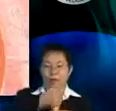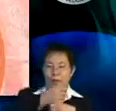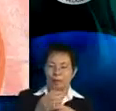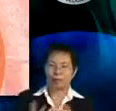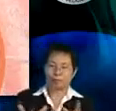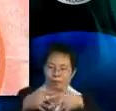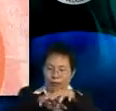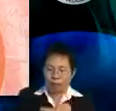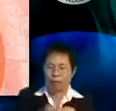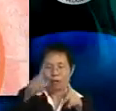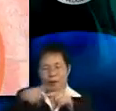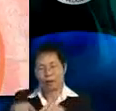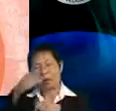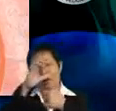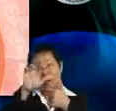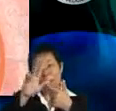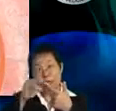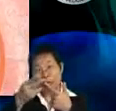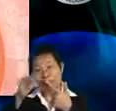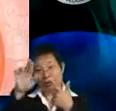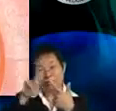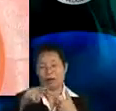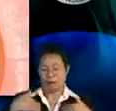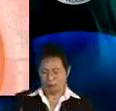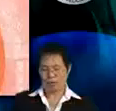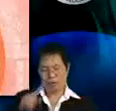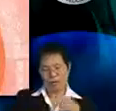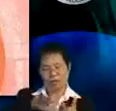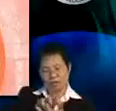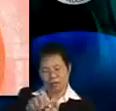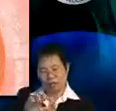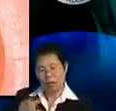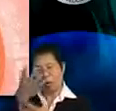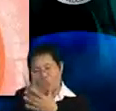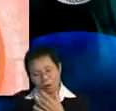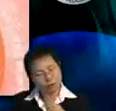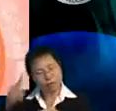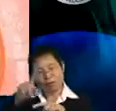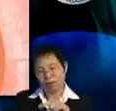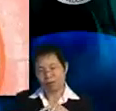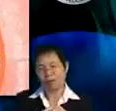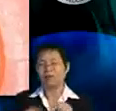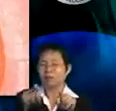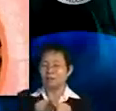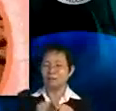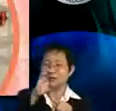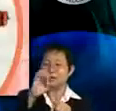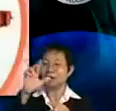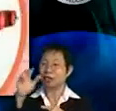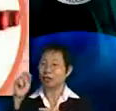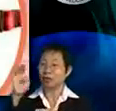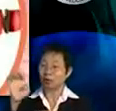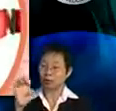of types of carbohydrate that our body can't digest or absorb, such as cellulose.